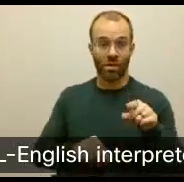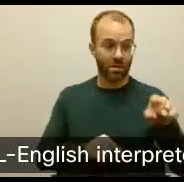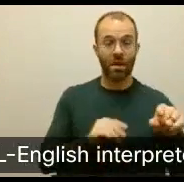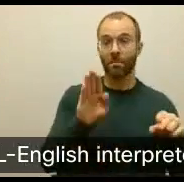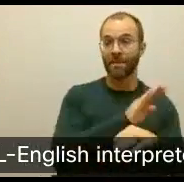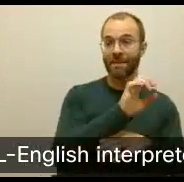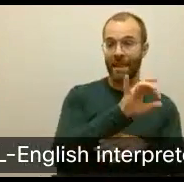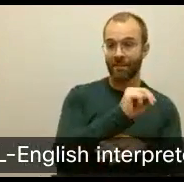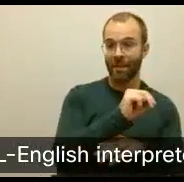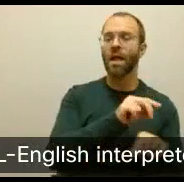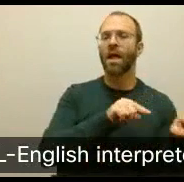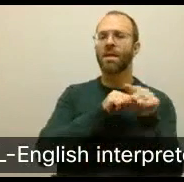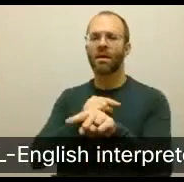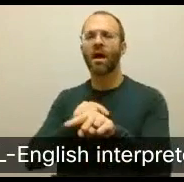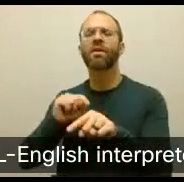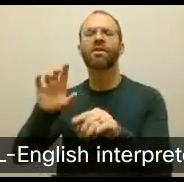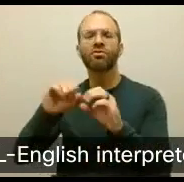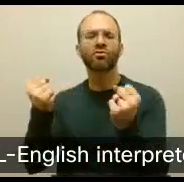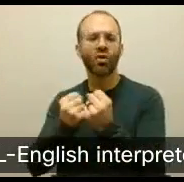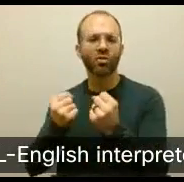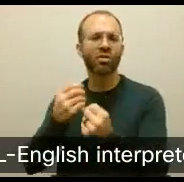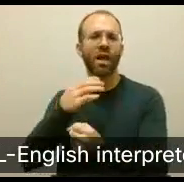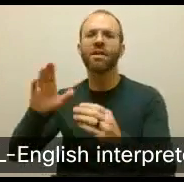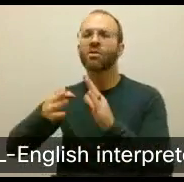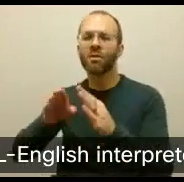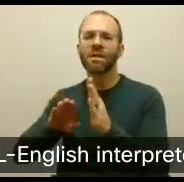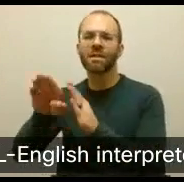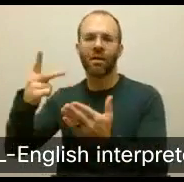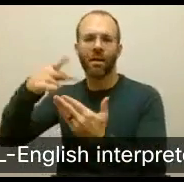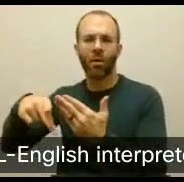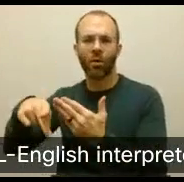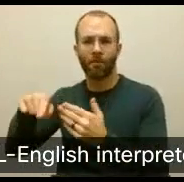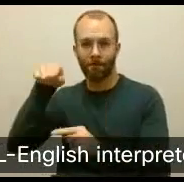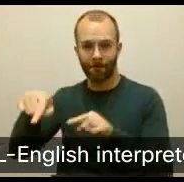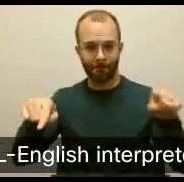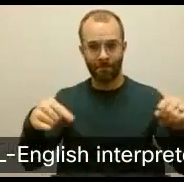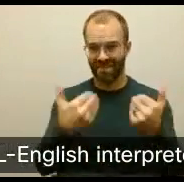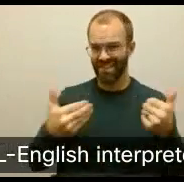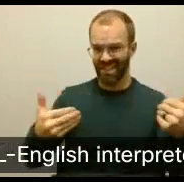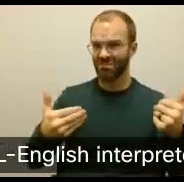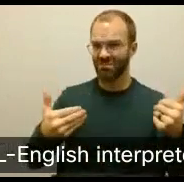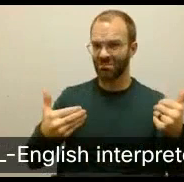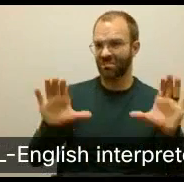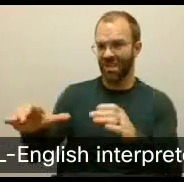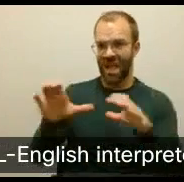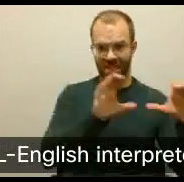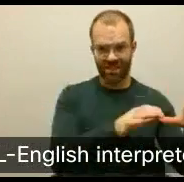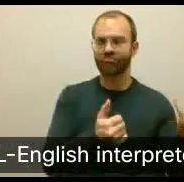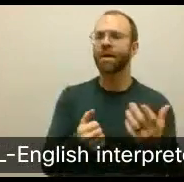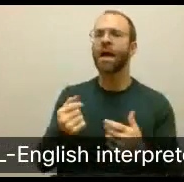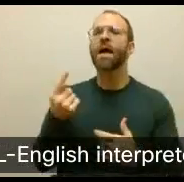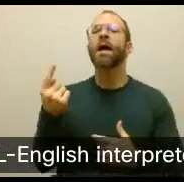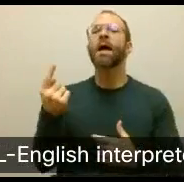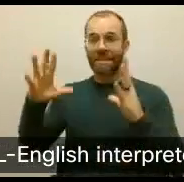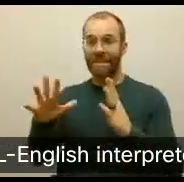program and another from the social innovation and community development program. If both students, maybe in separate classes, have been asked to write a